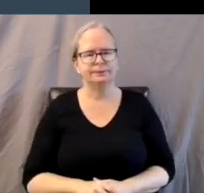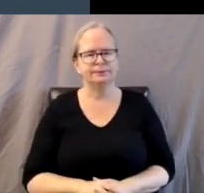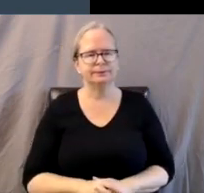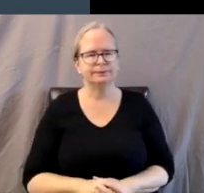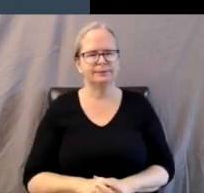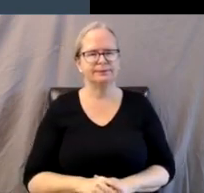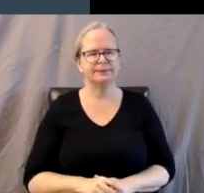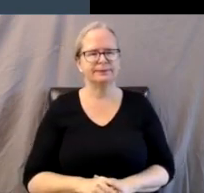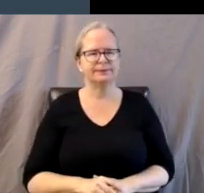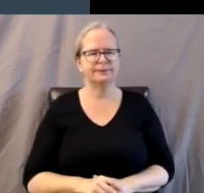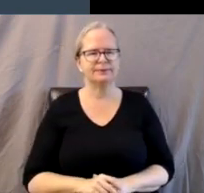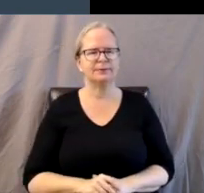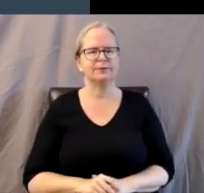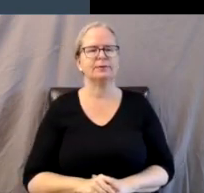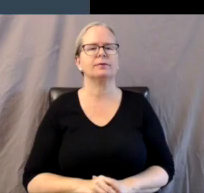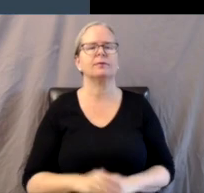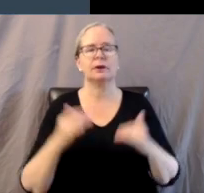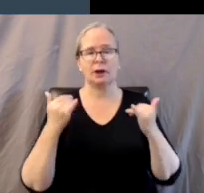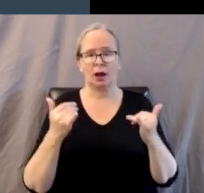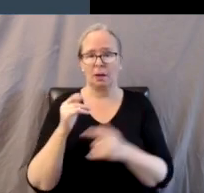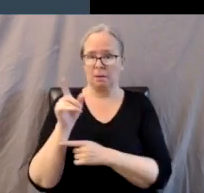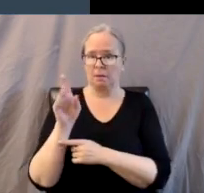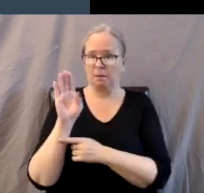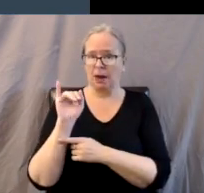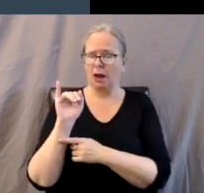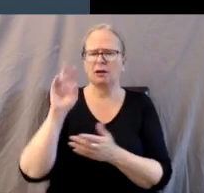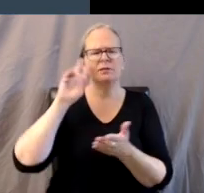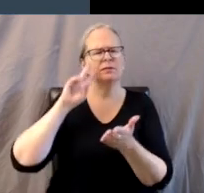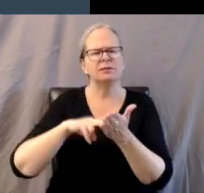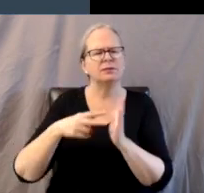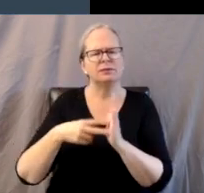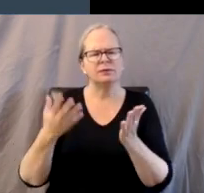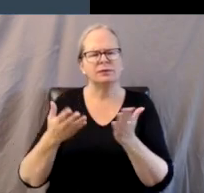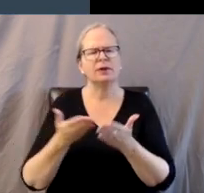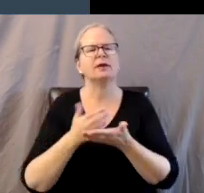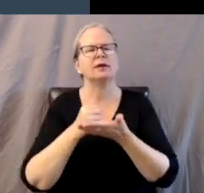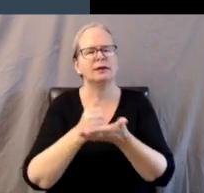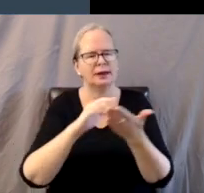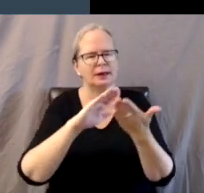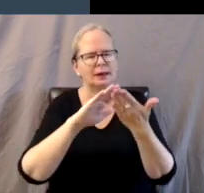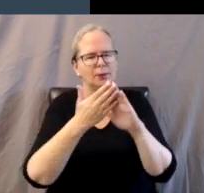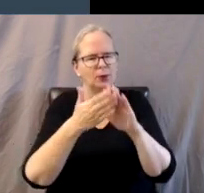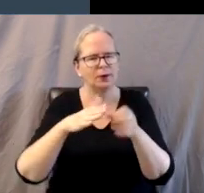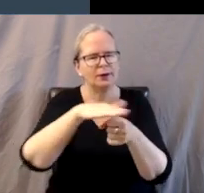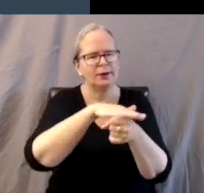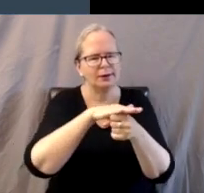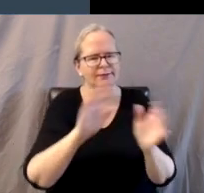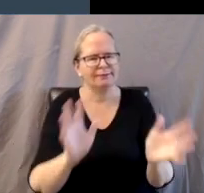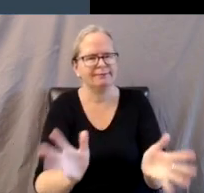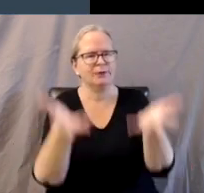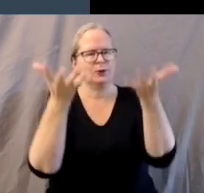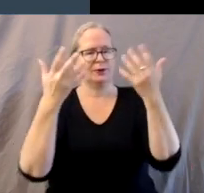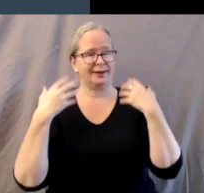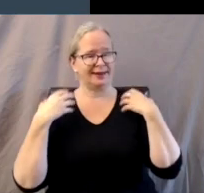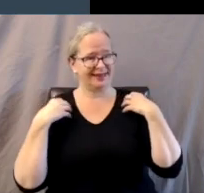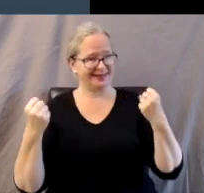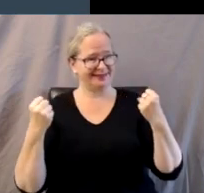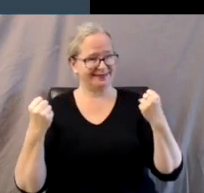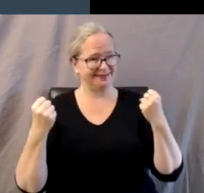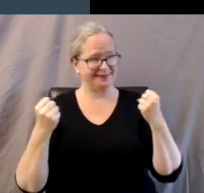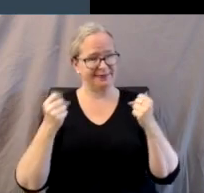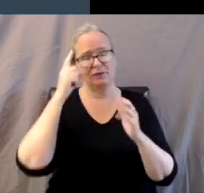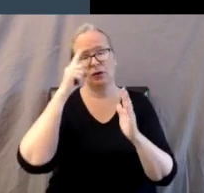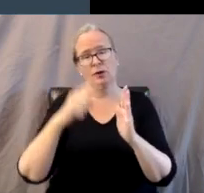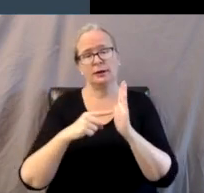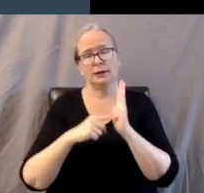healthier communities. So when money is not a factor, do people live healthier lives? And the